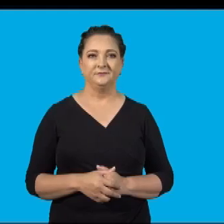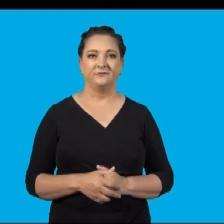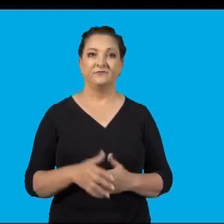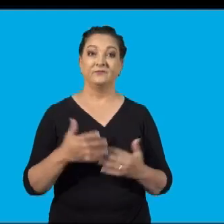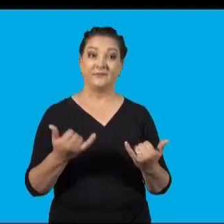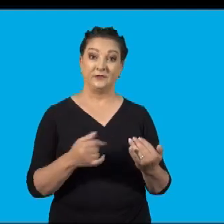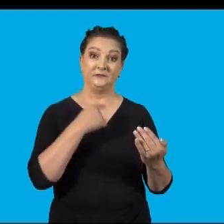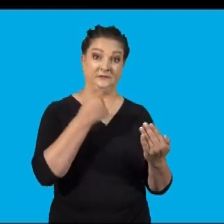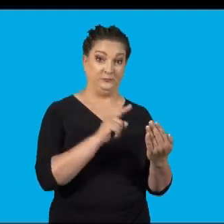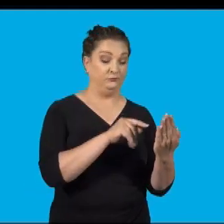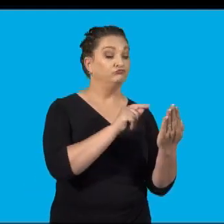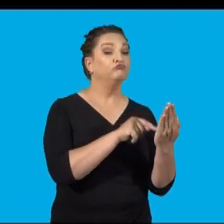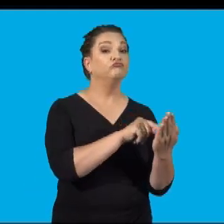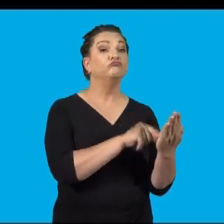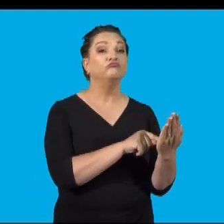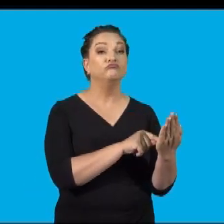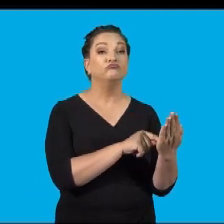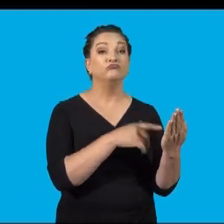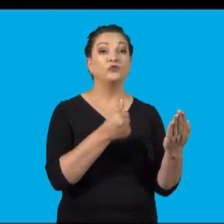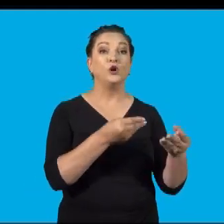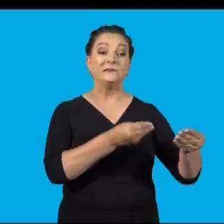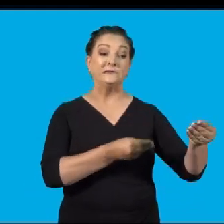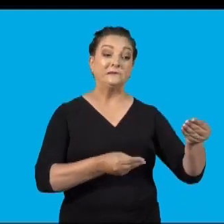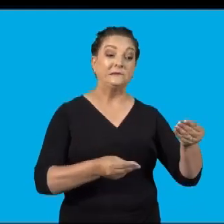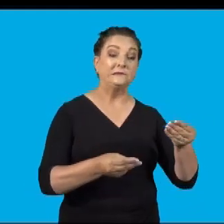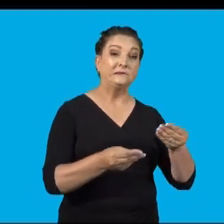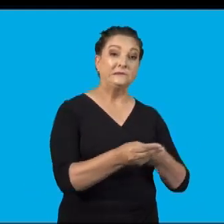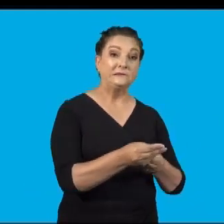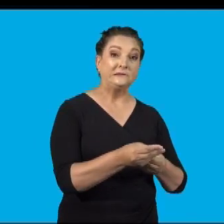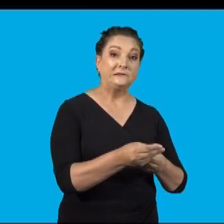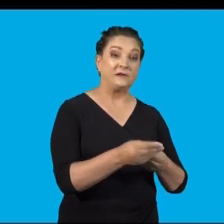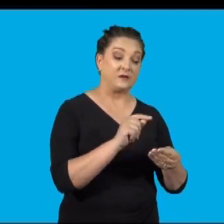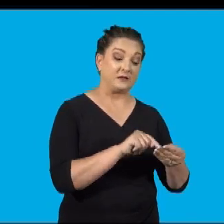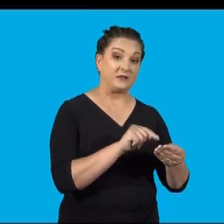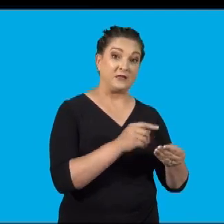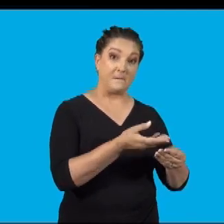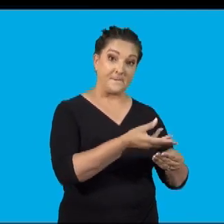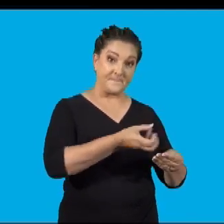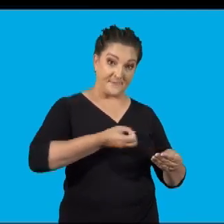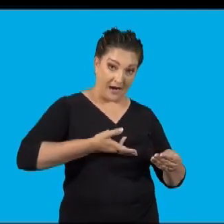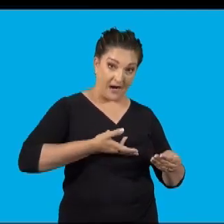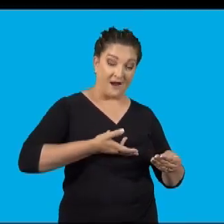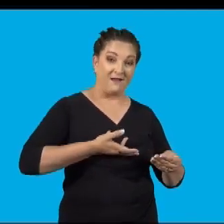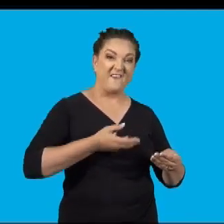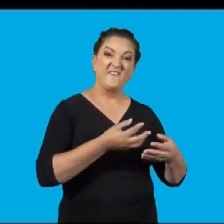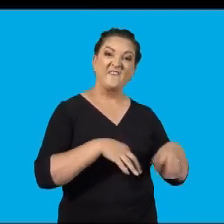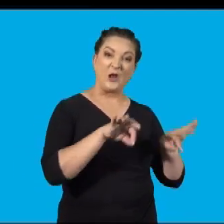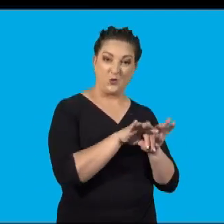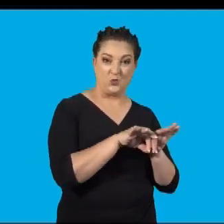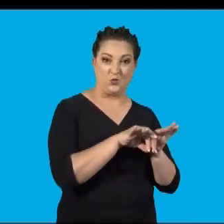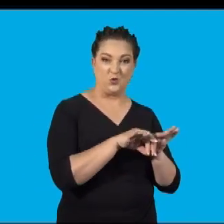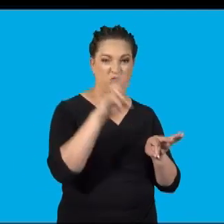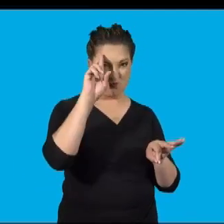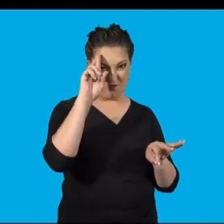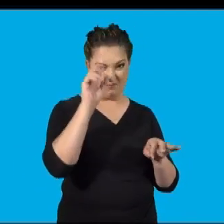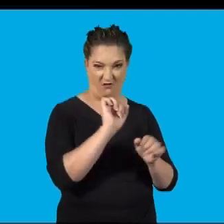reads, calculate the trade-in value received on the vehicle disposed. Remember, there